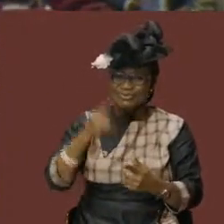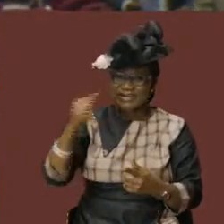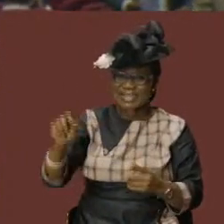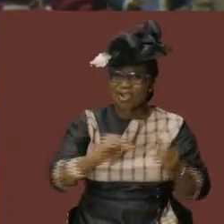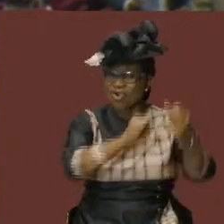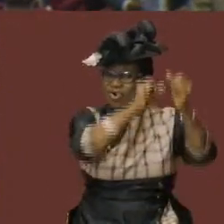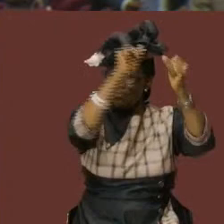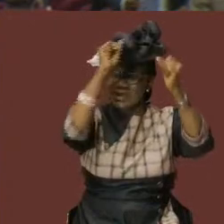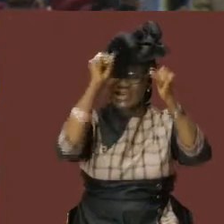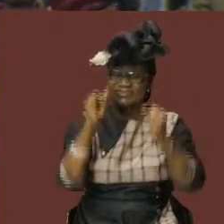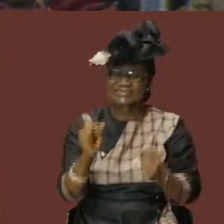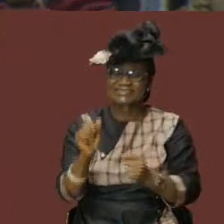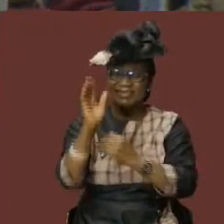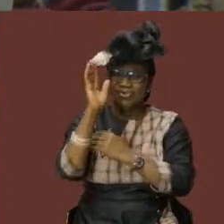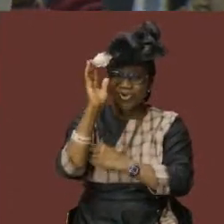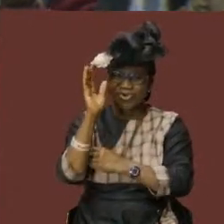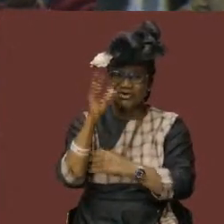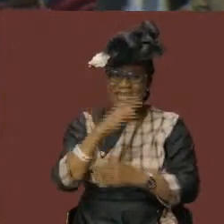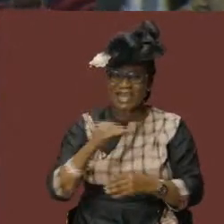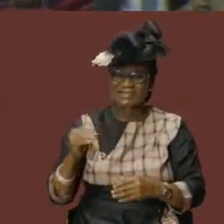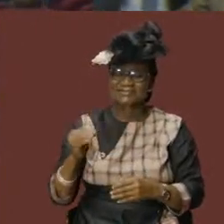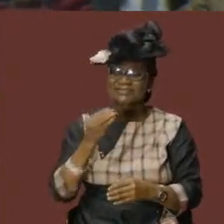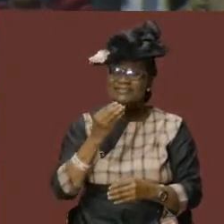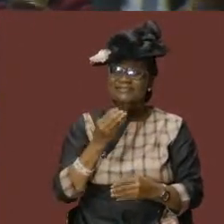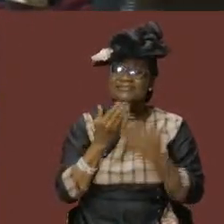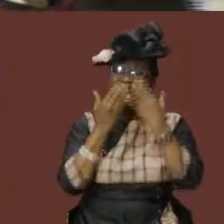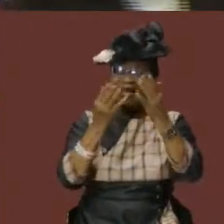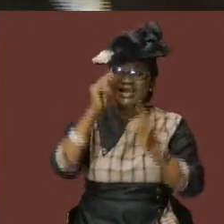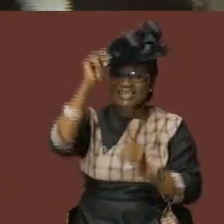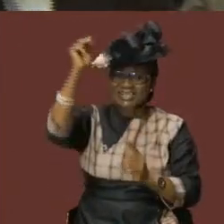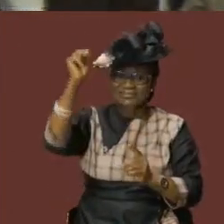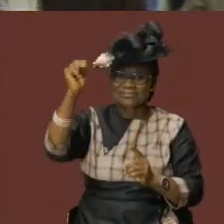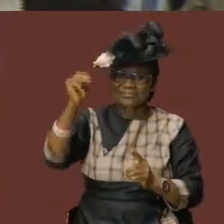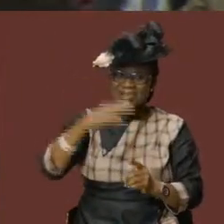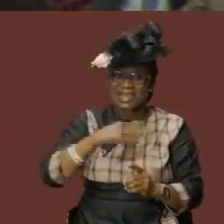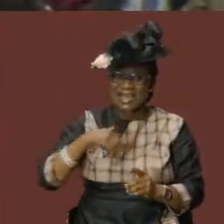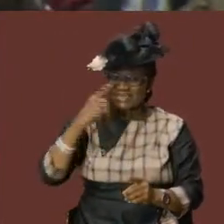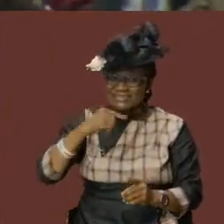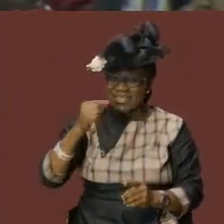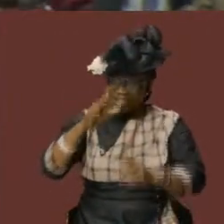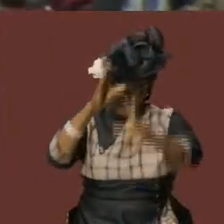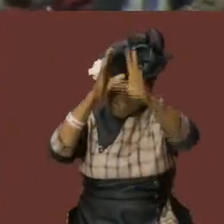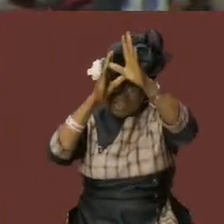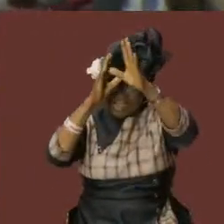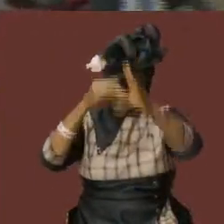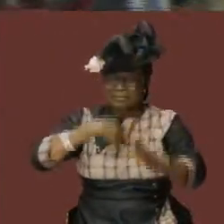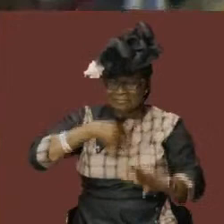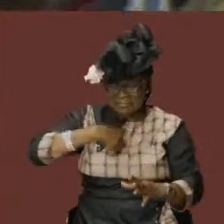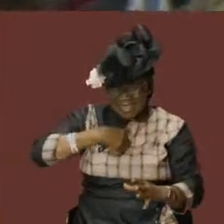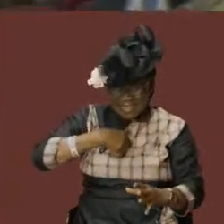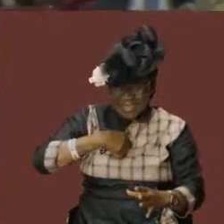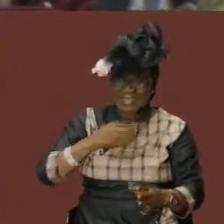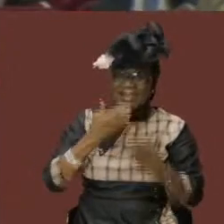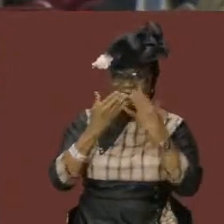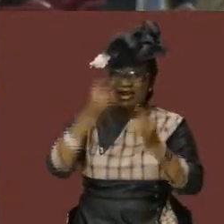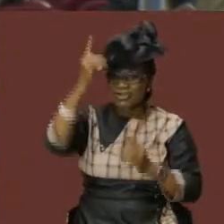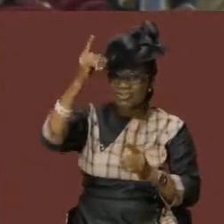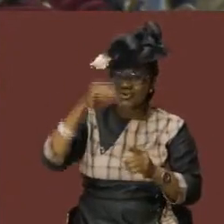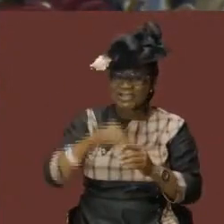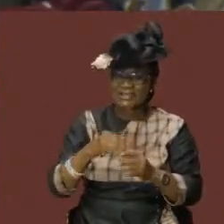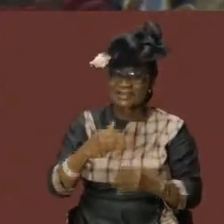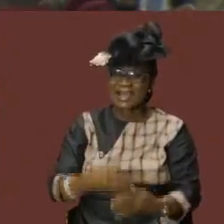and thank him. And say, Father, I'm thanking you in advance, because I know my case is